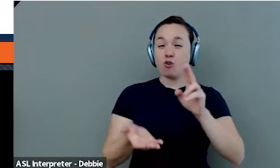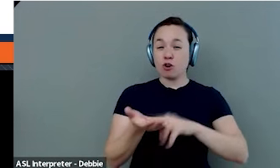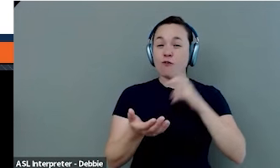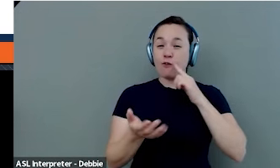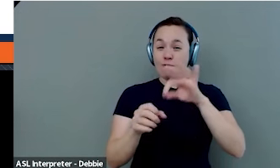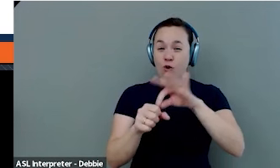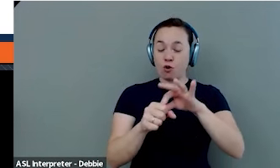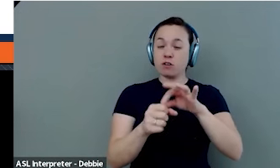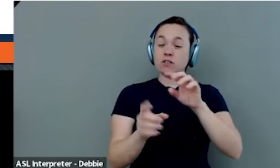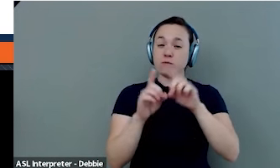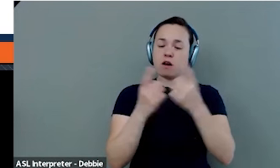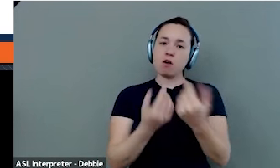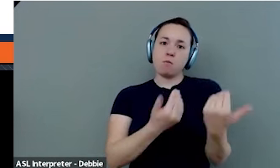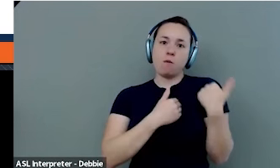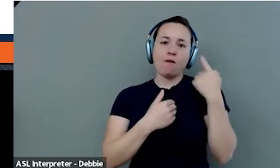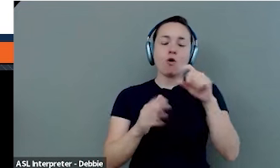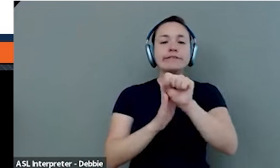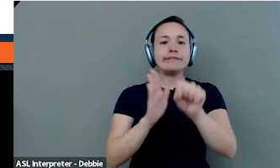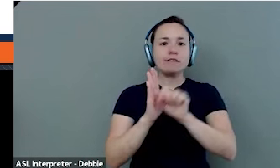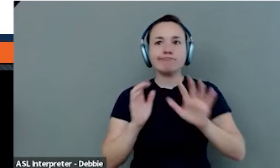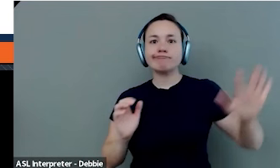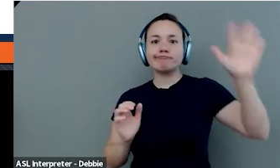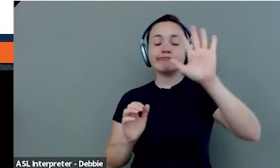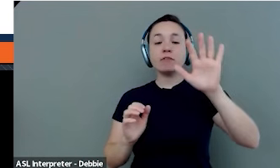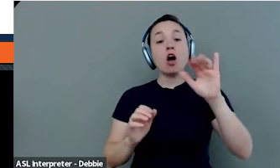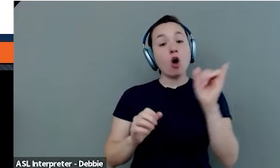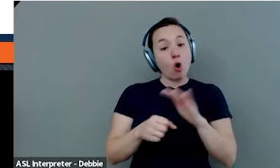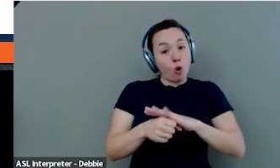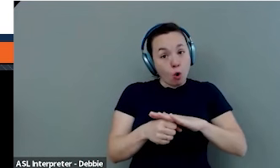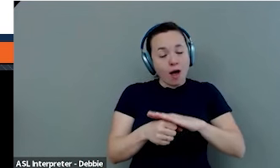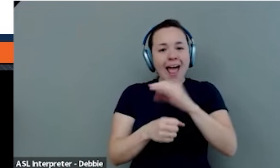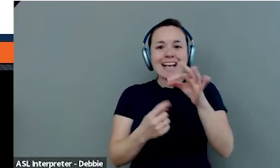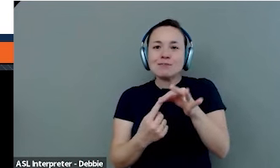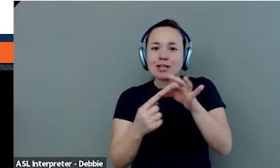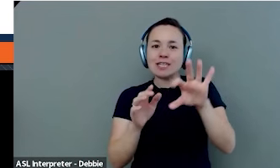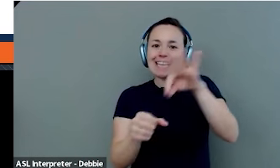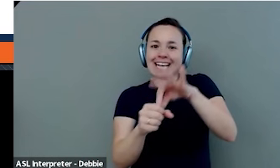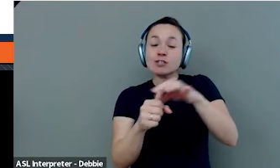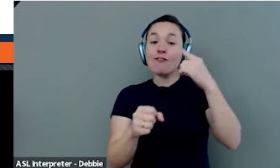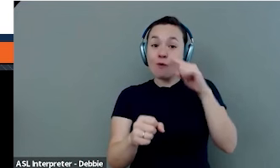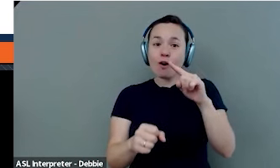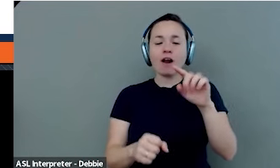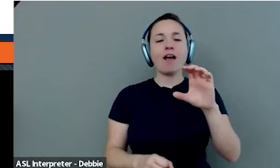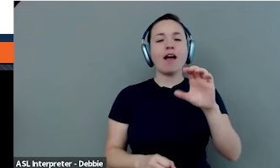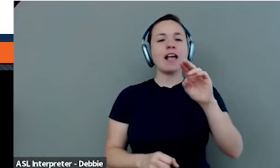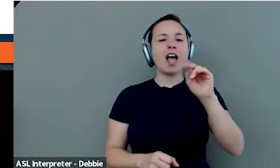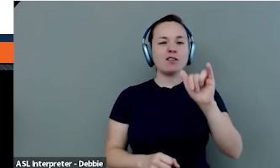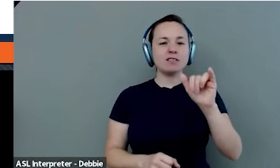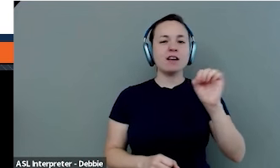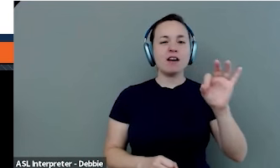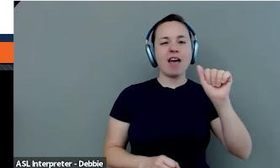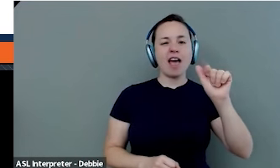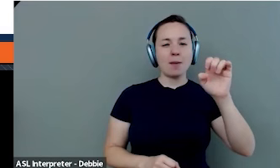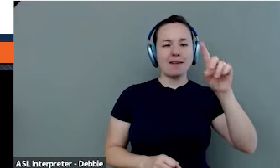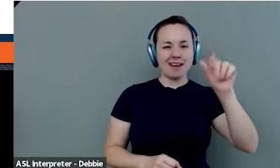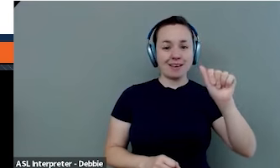is responsible for conducting statewide, local, and special elections for the County of Alameda. And I will